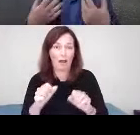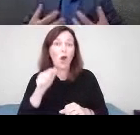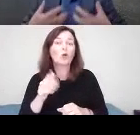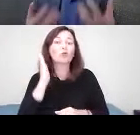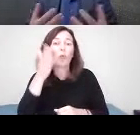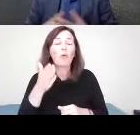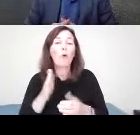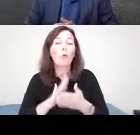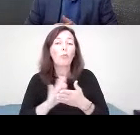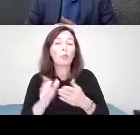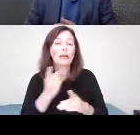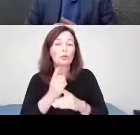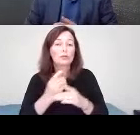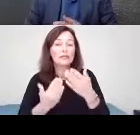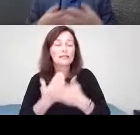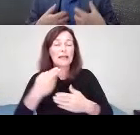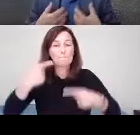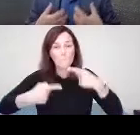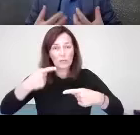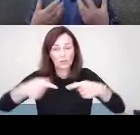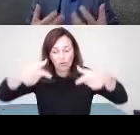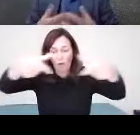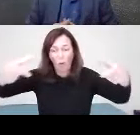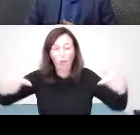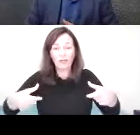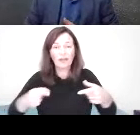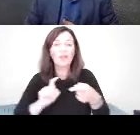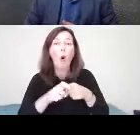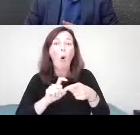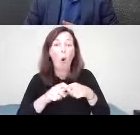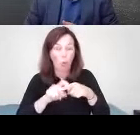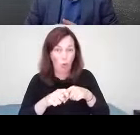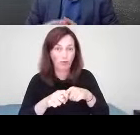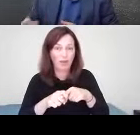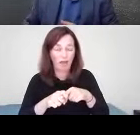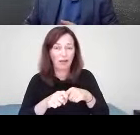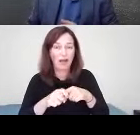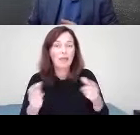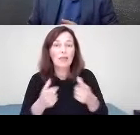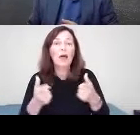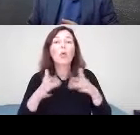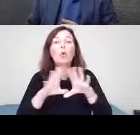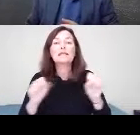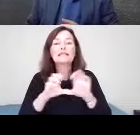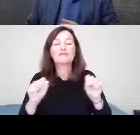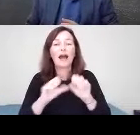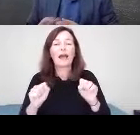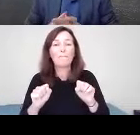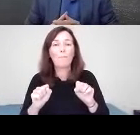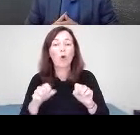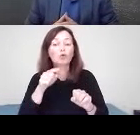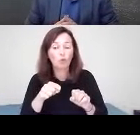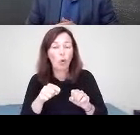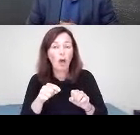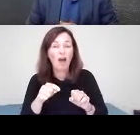really implement also the things what we believe as educators and learners at the same time. So we